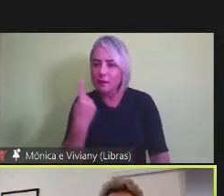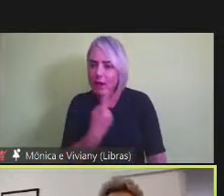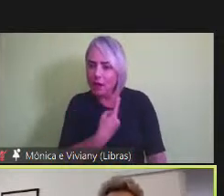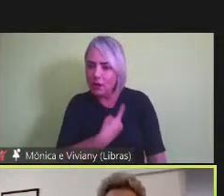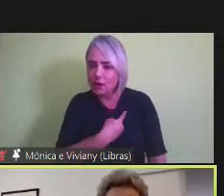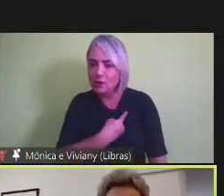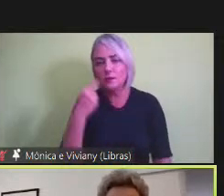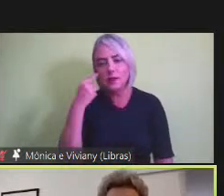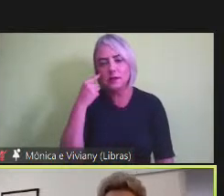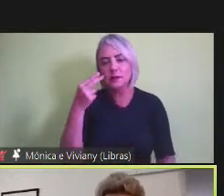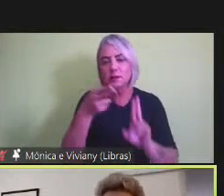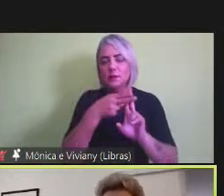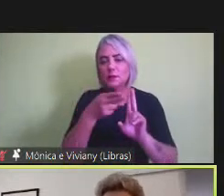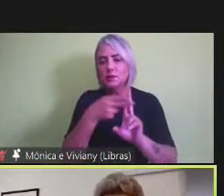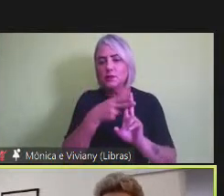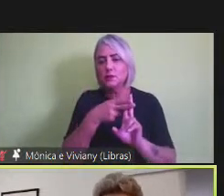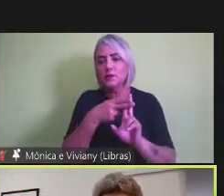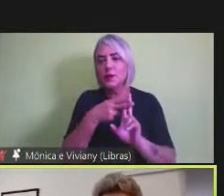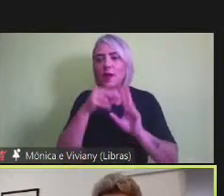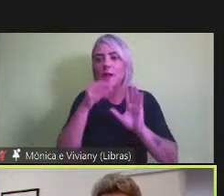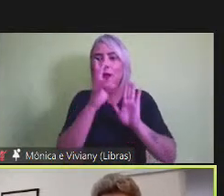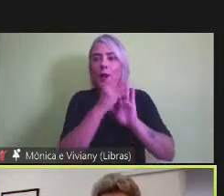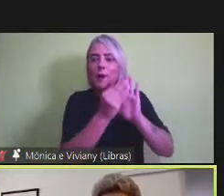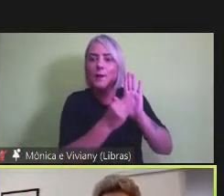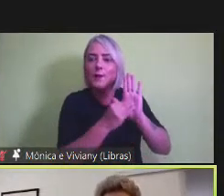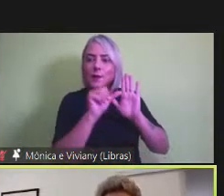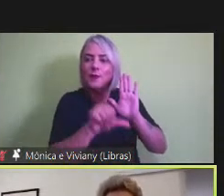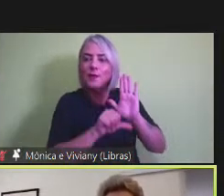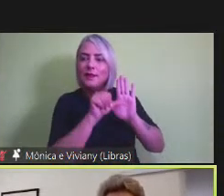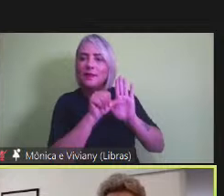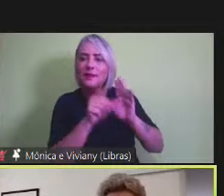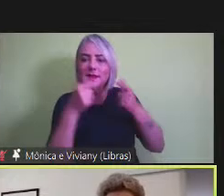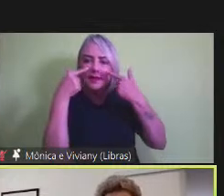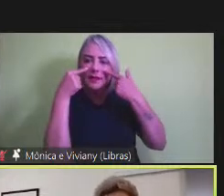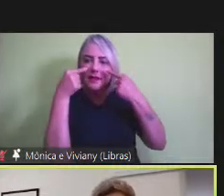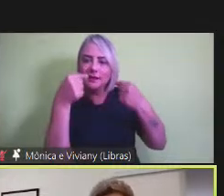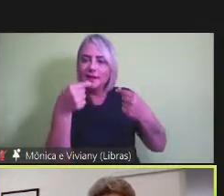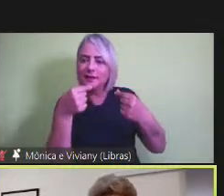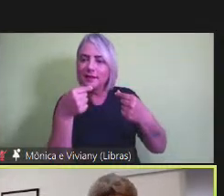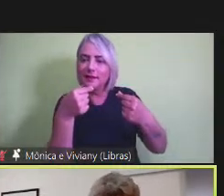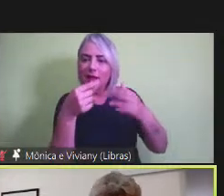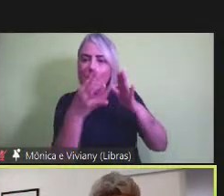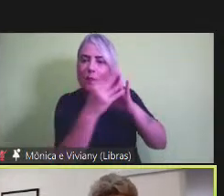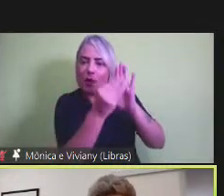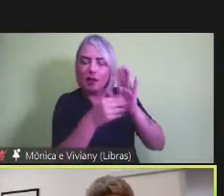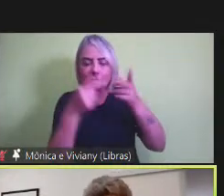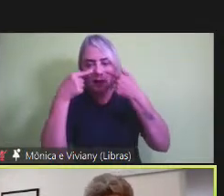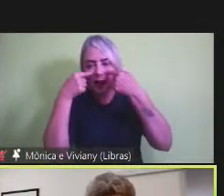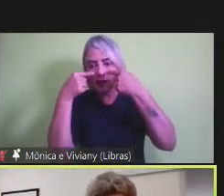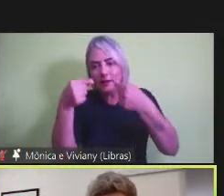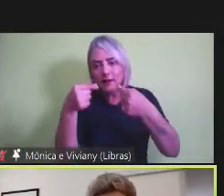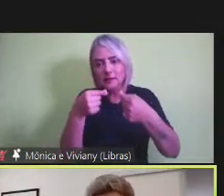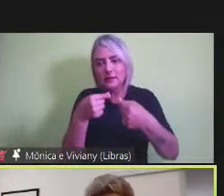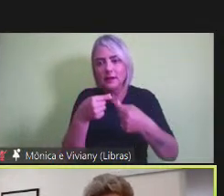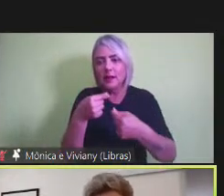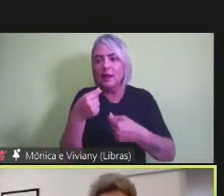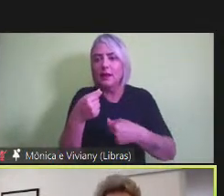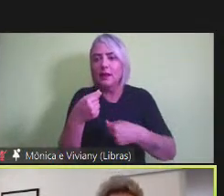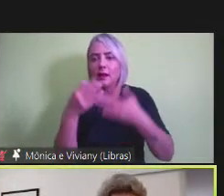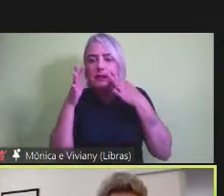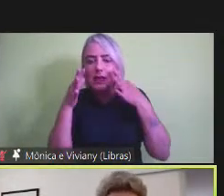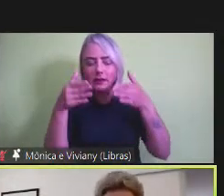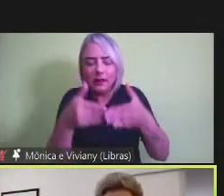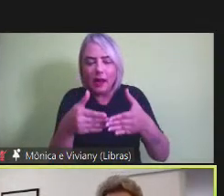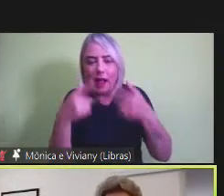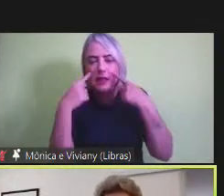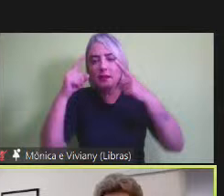important for us when we think about SUS, which is the change in this care model. So this care model that is